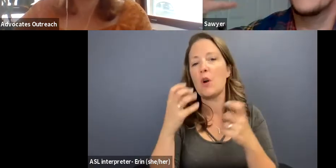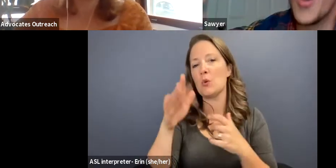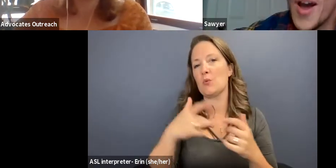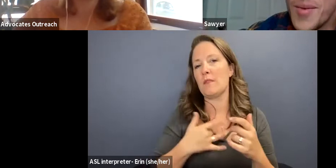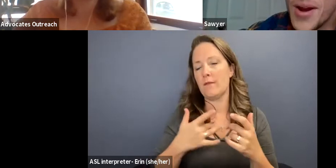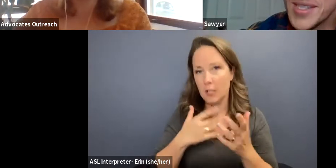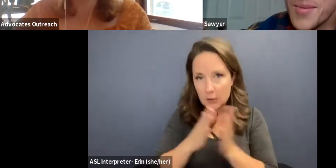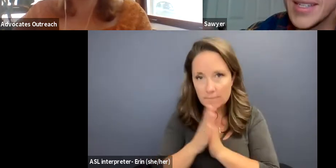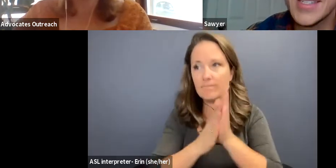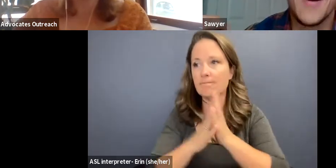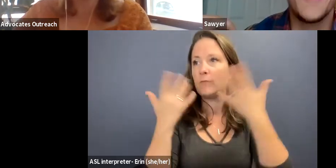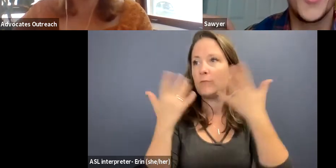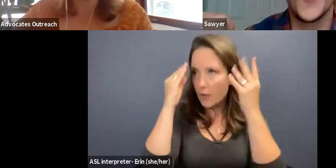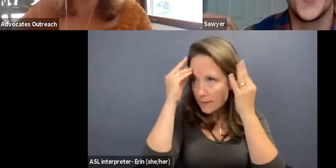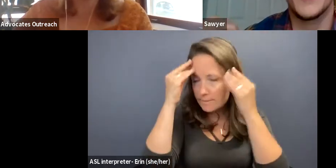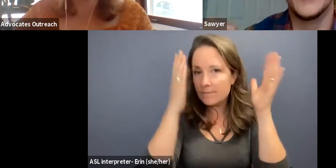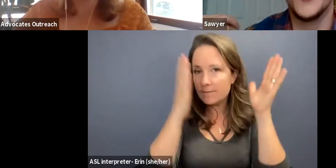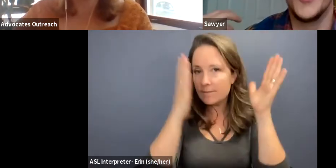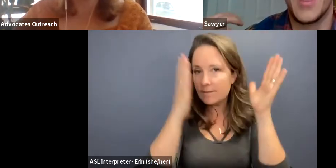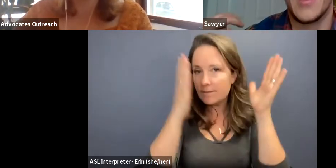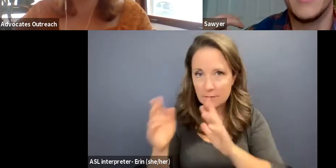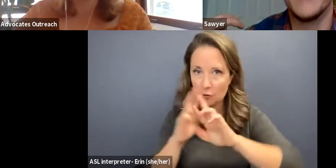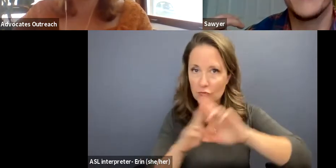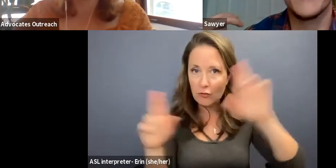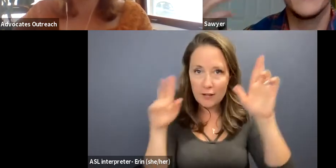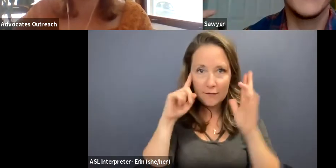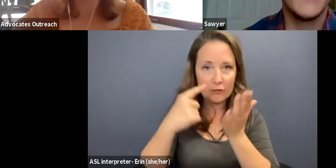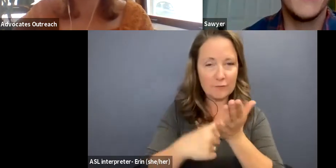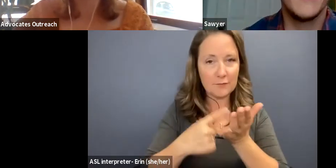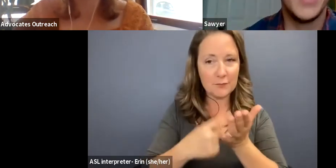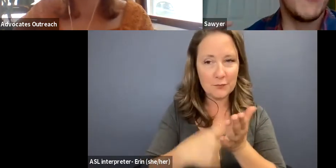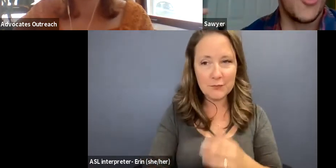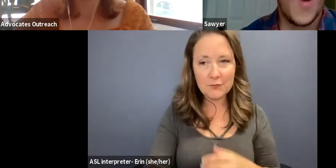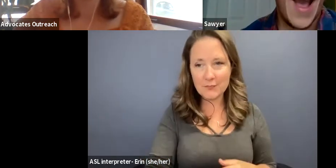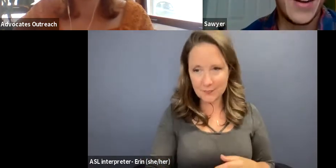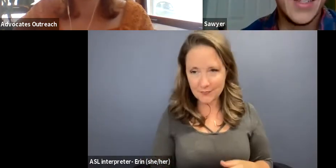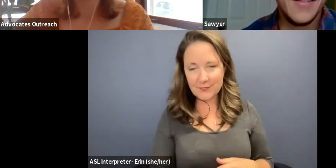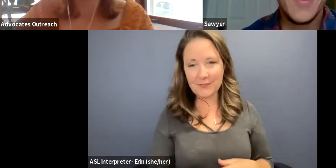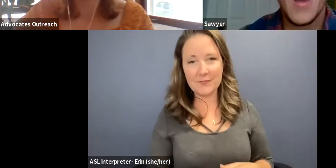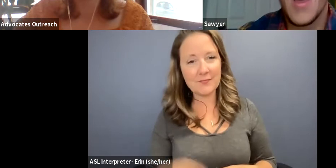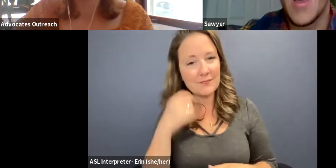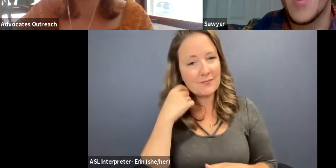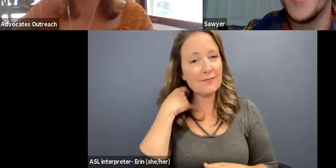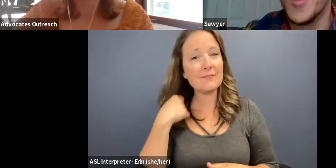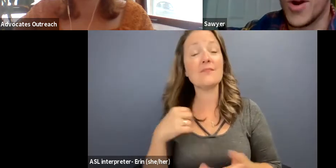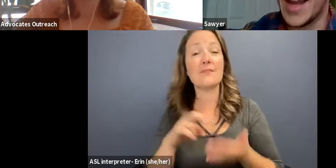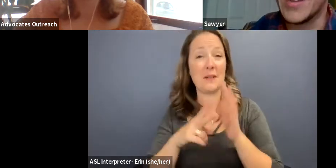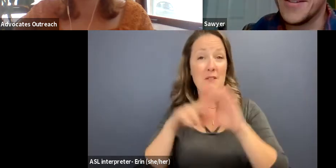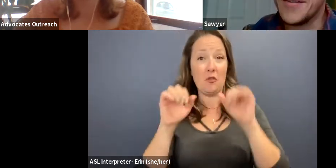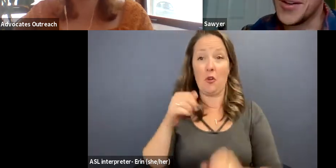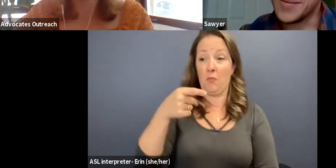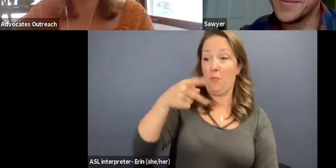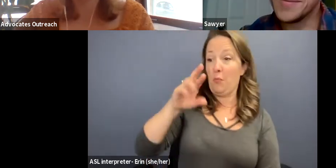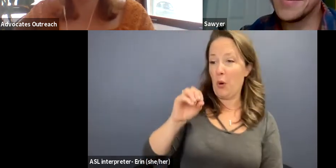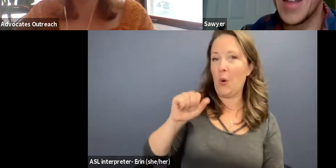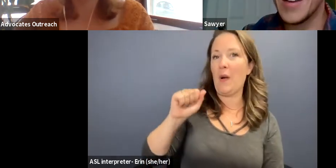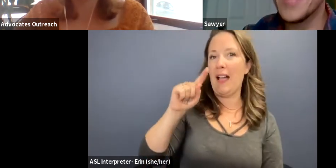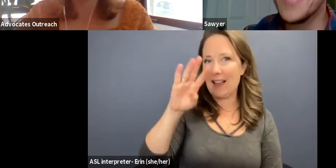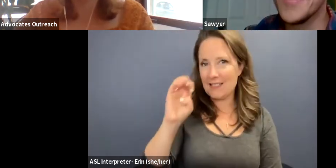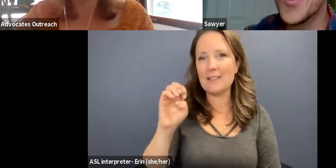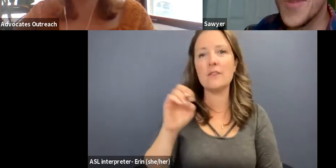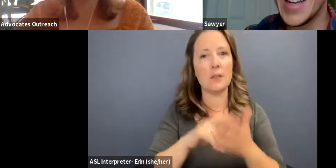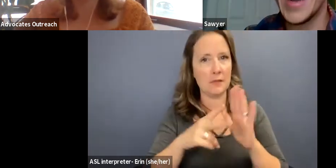what messages did you get about sexuality growing up? And then what are your values about sexuality now? Are they